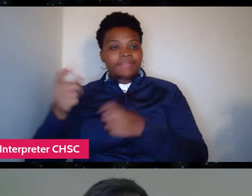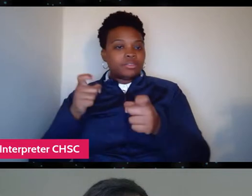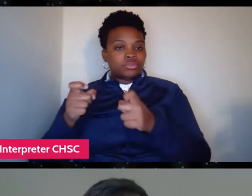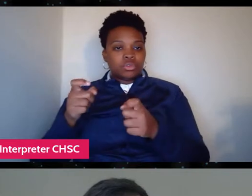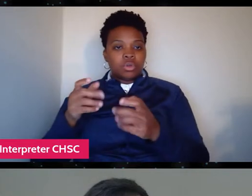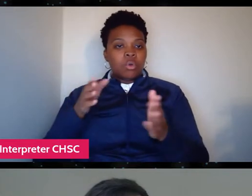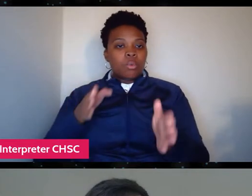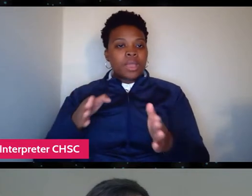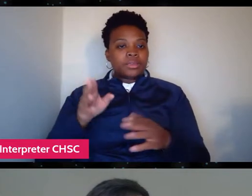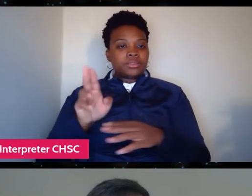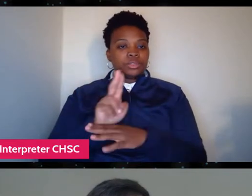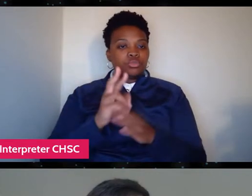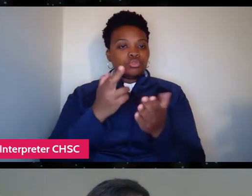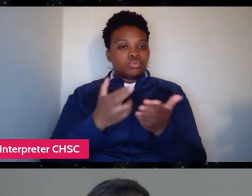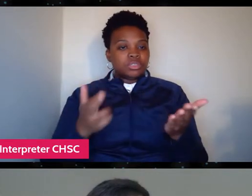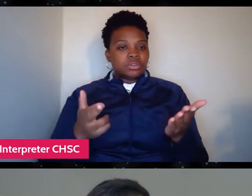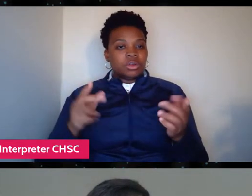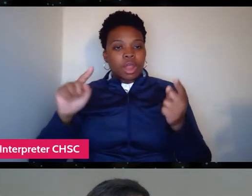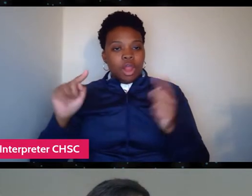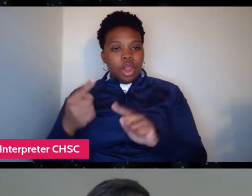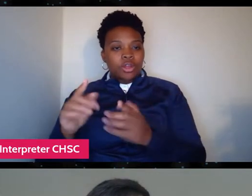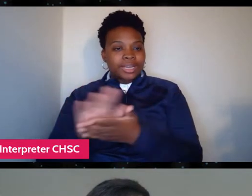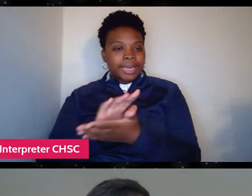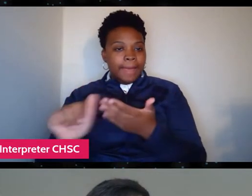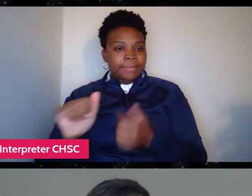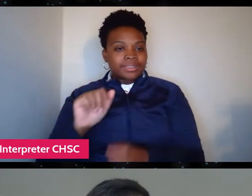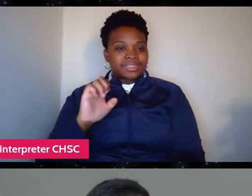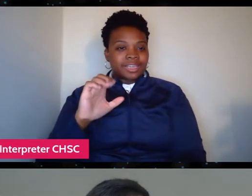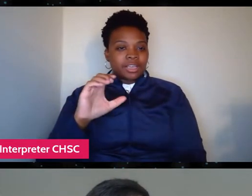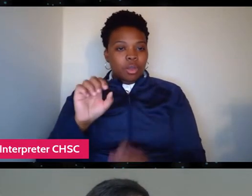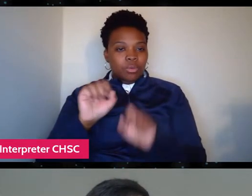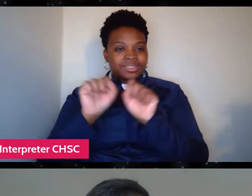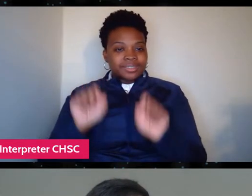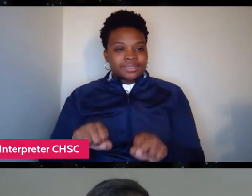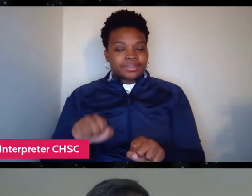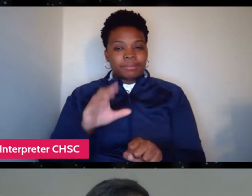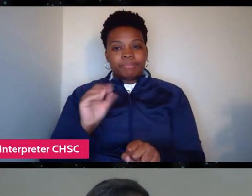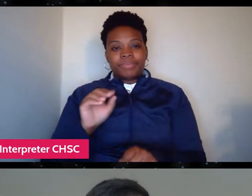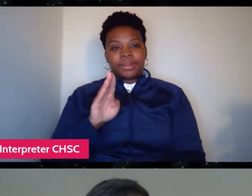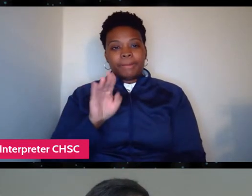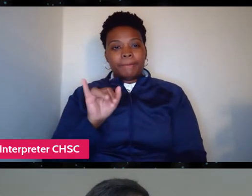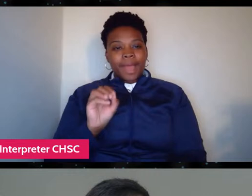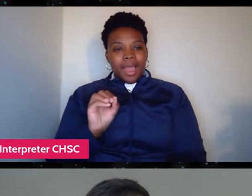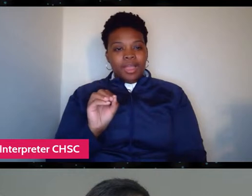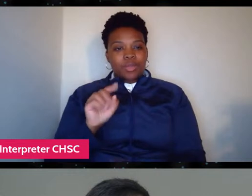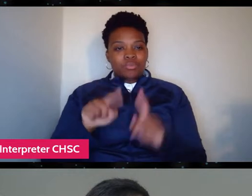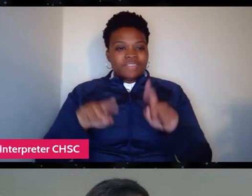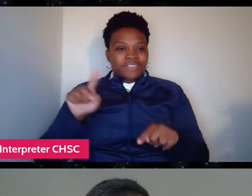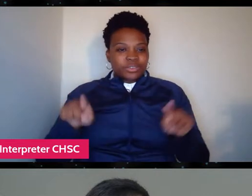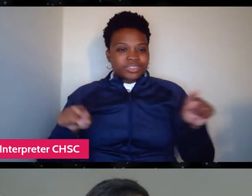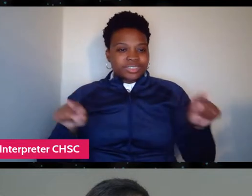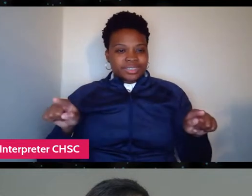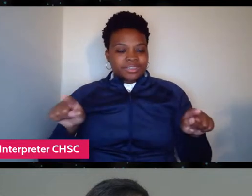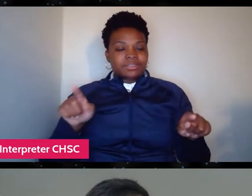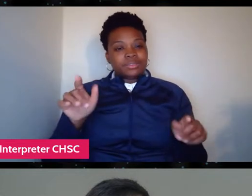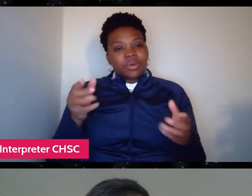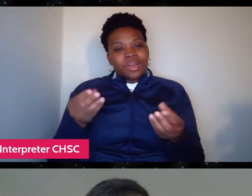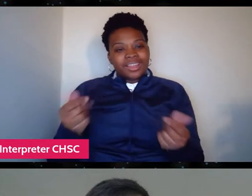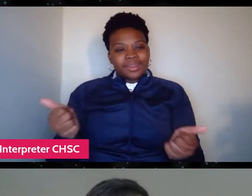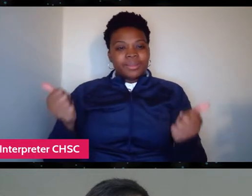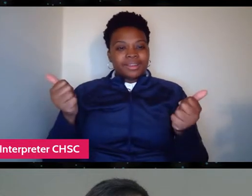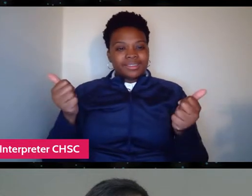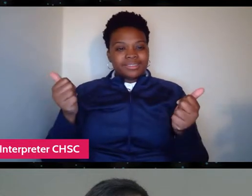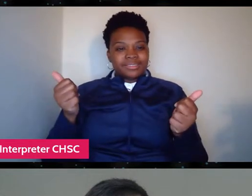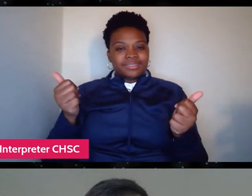resources and hurt and damage the ecosystem and biodiversity and all of that. So it eliminates so many of